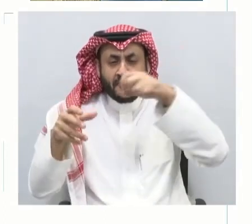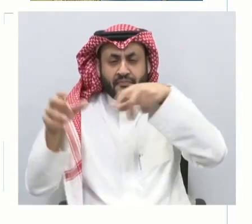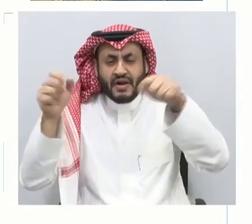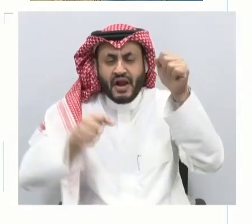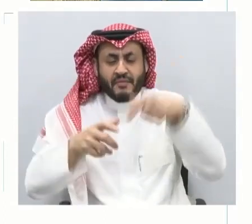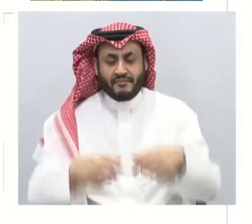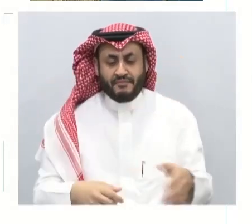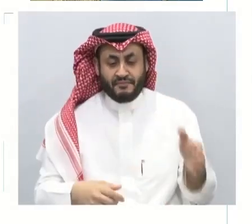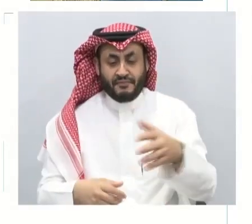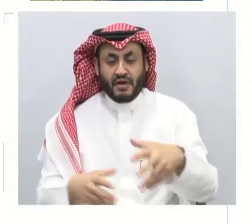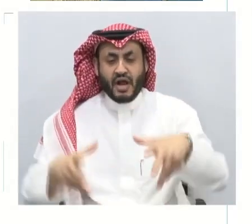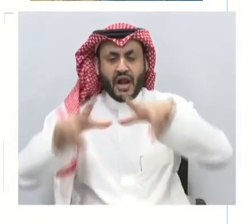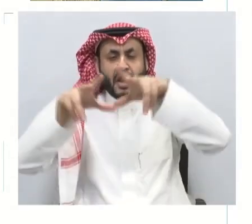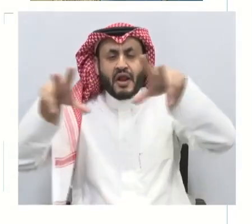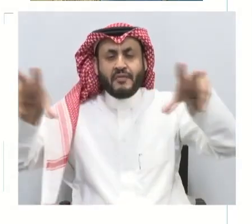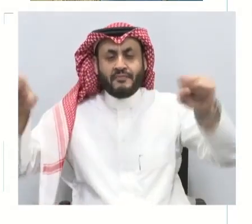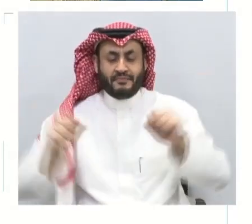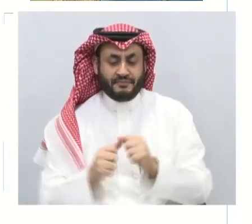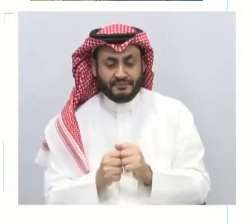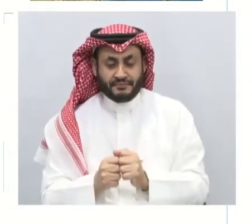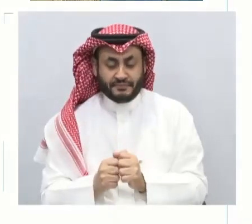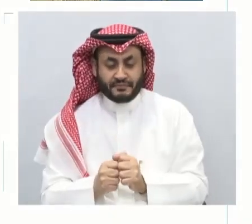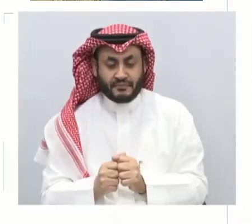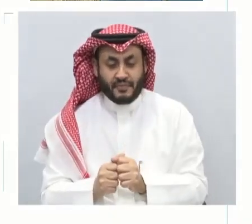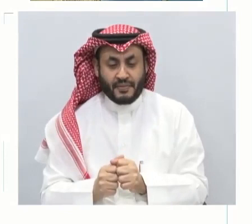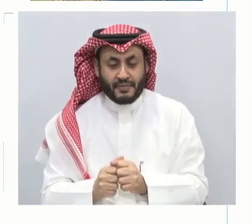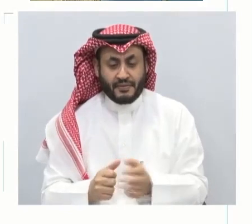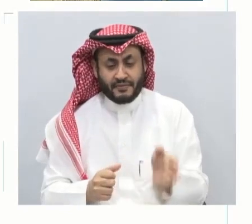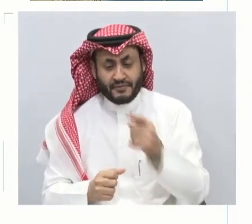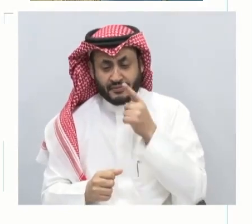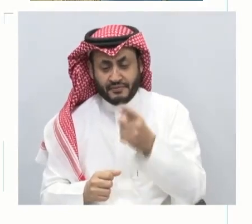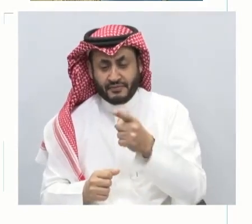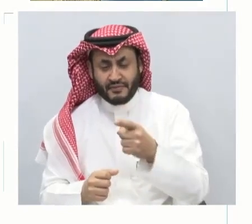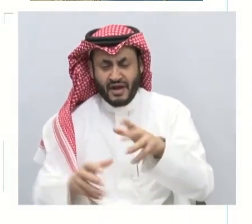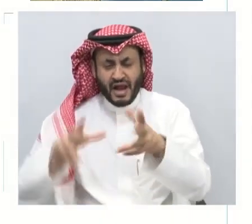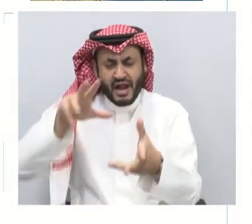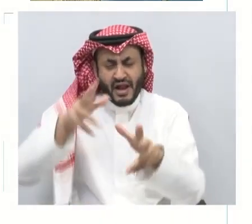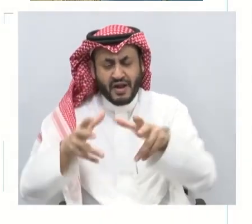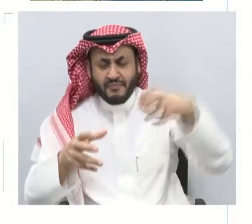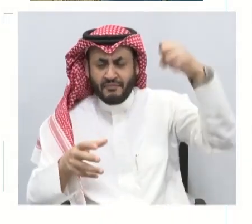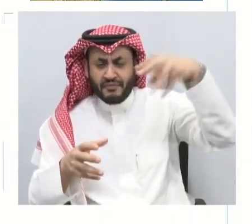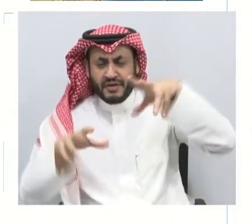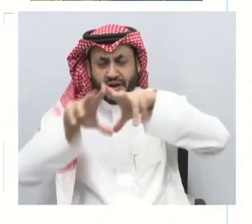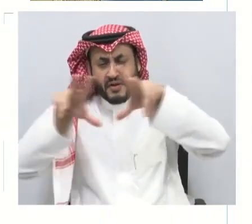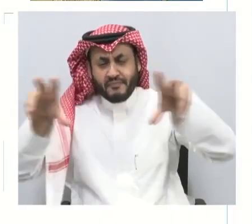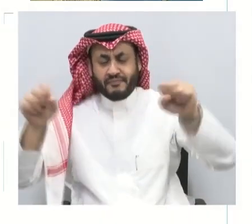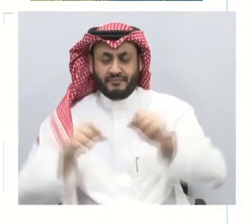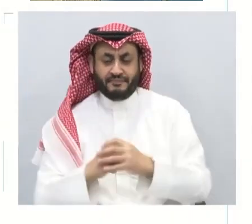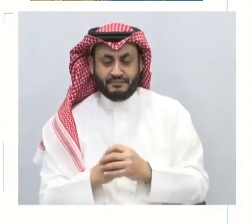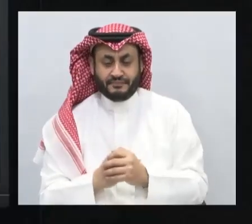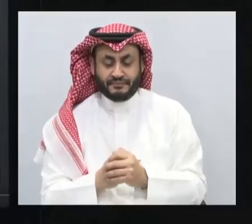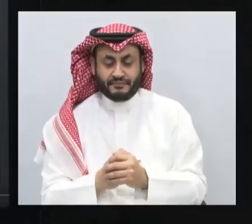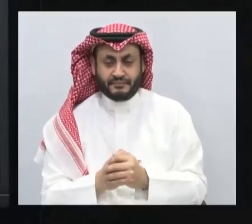this one, just to remind you again that this indicates cloudy, and this sign means partly sunny, or you can